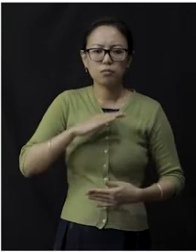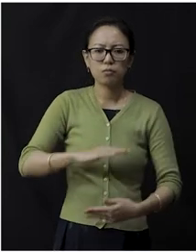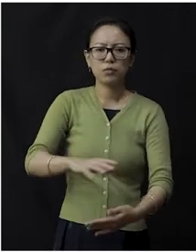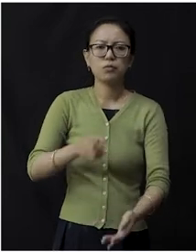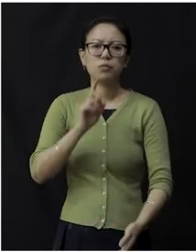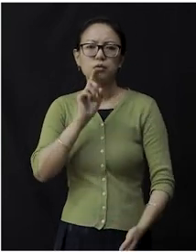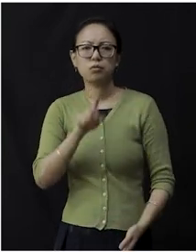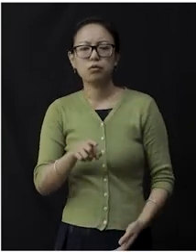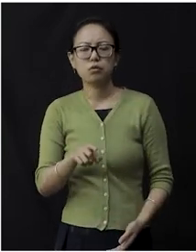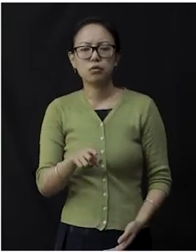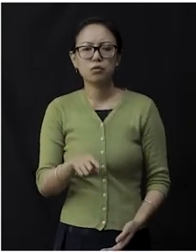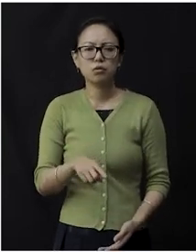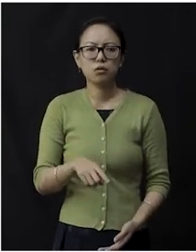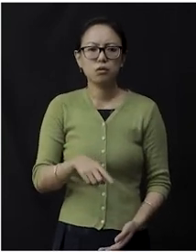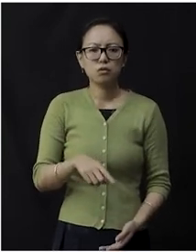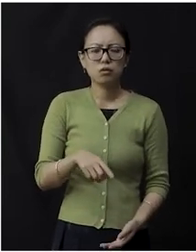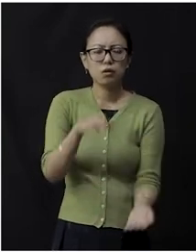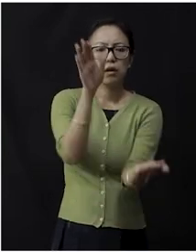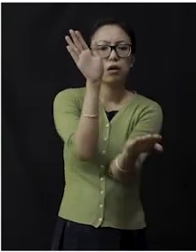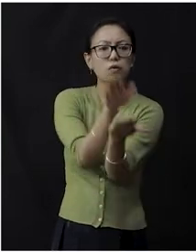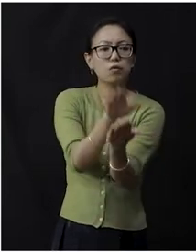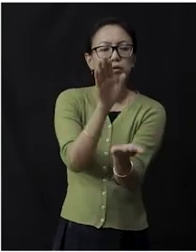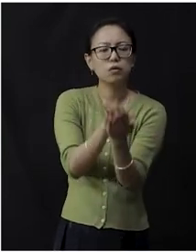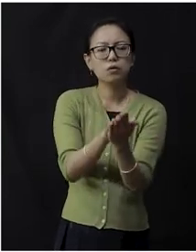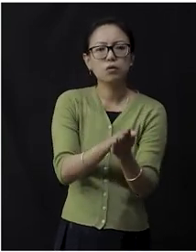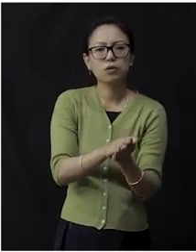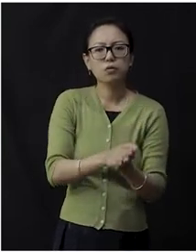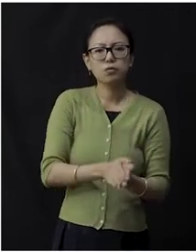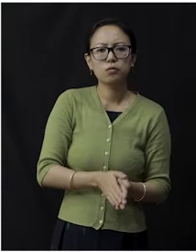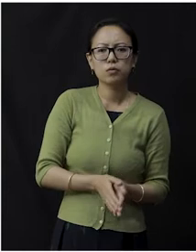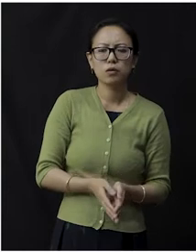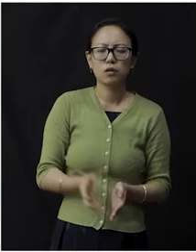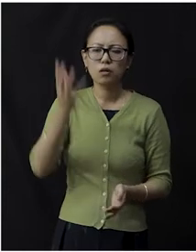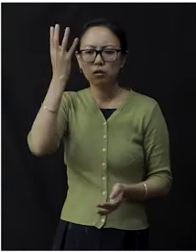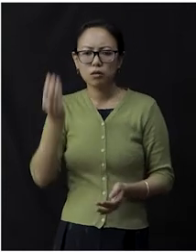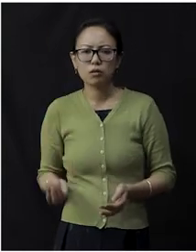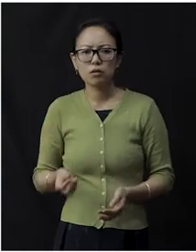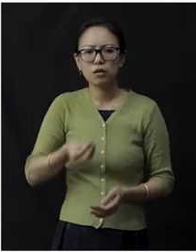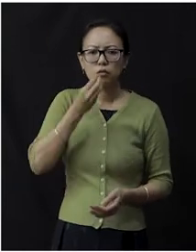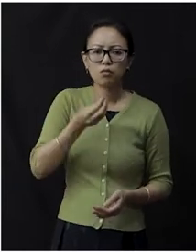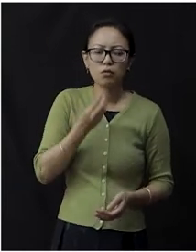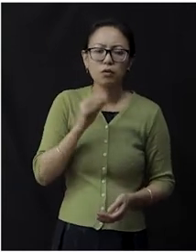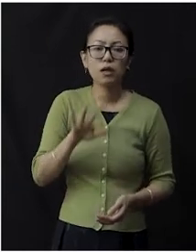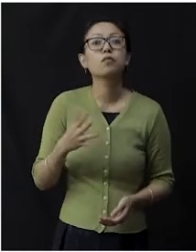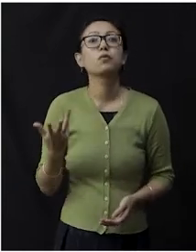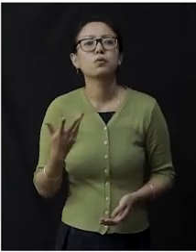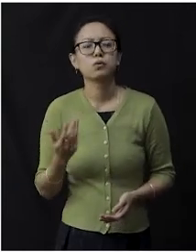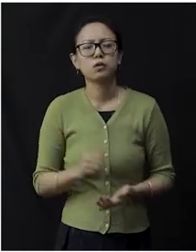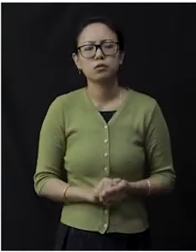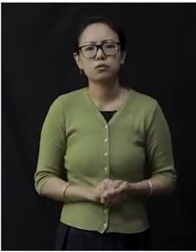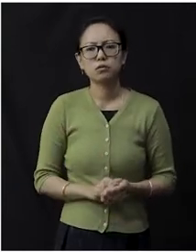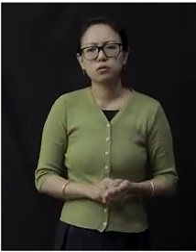have for dinner? Now this reminds me of my dinner. I have the same dinner every